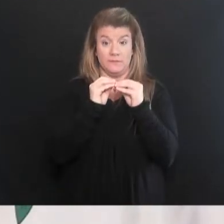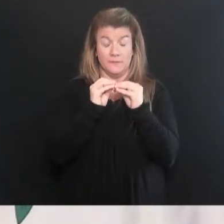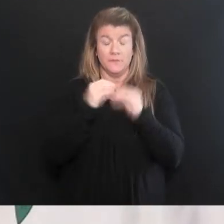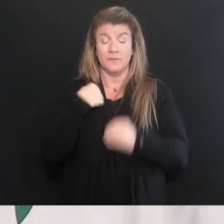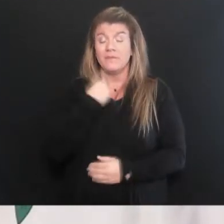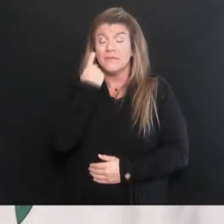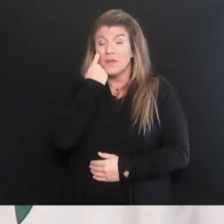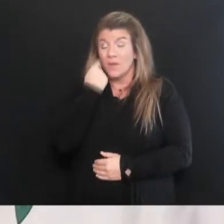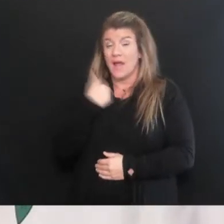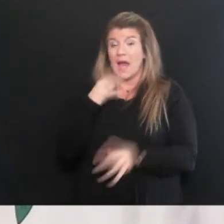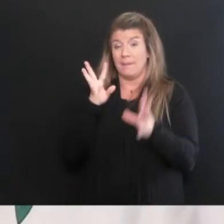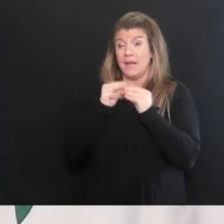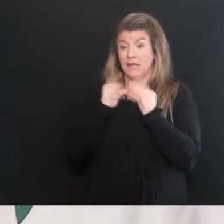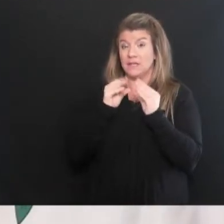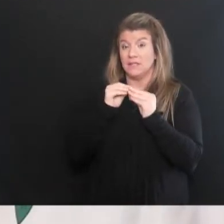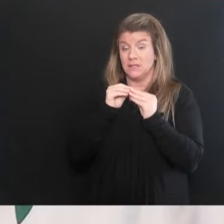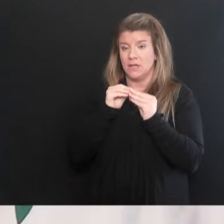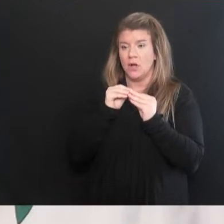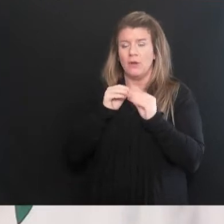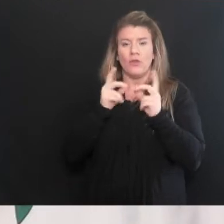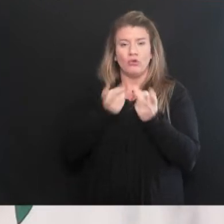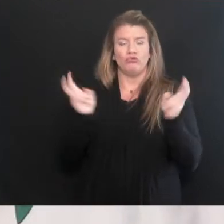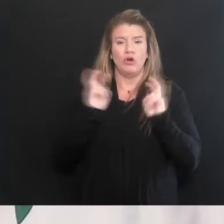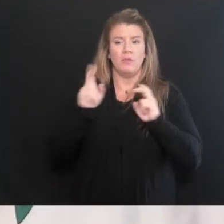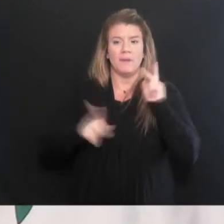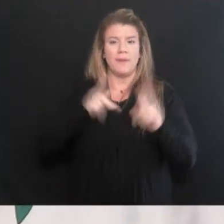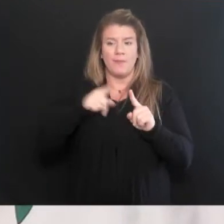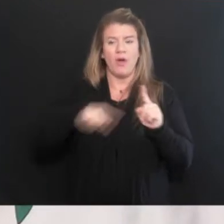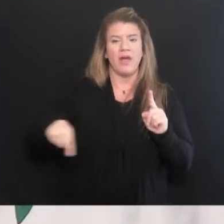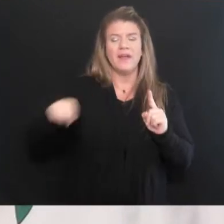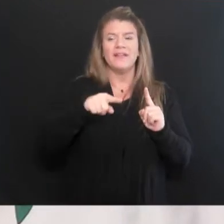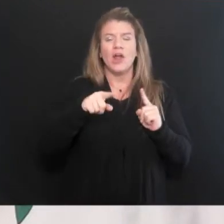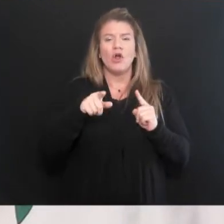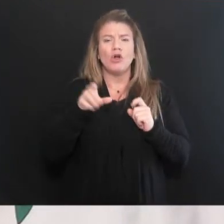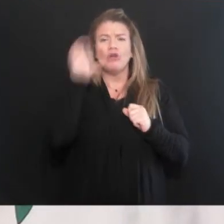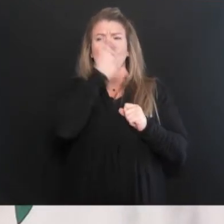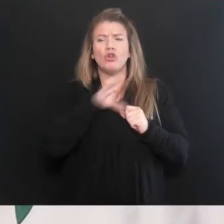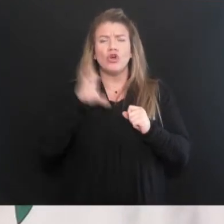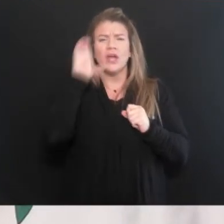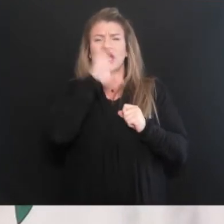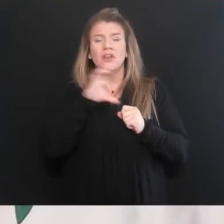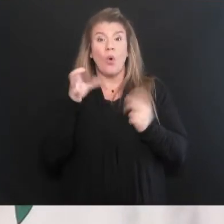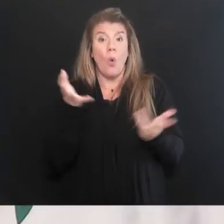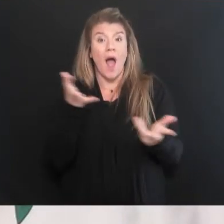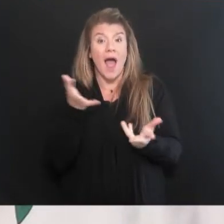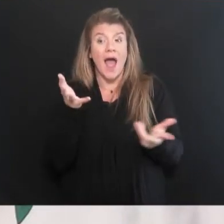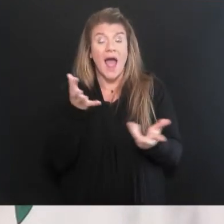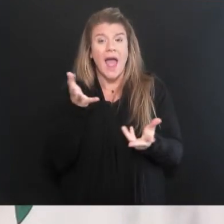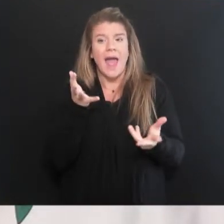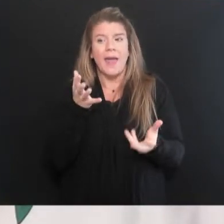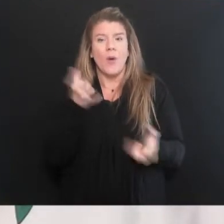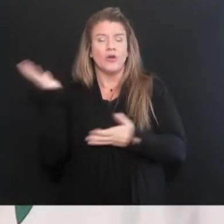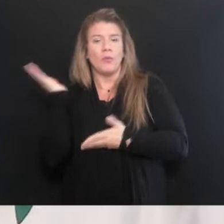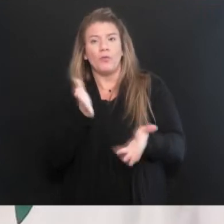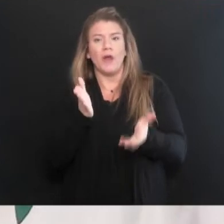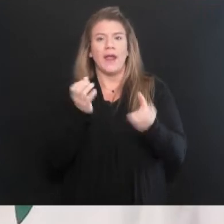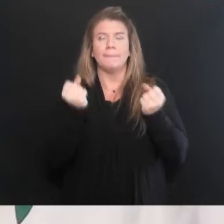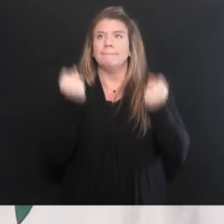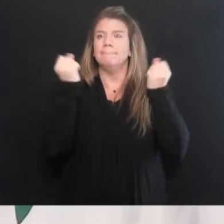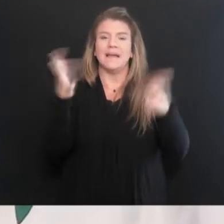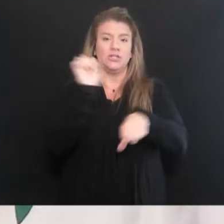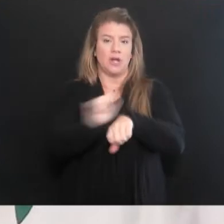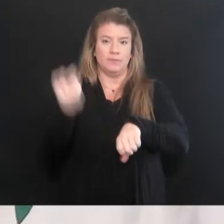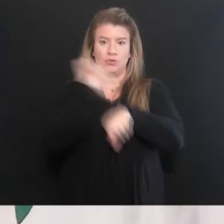meeting over here with a group of people that are looking at bringing the possibility of hundreds of jobs to West